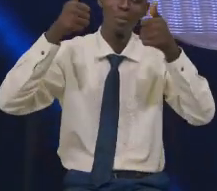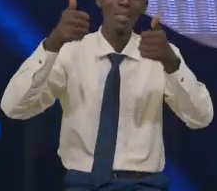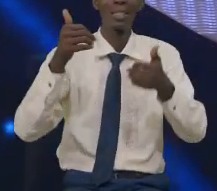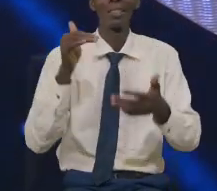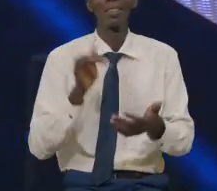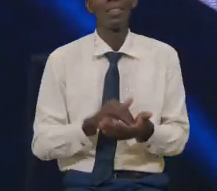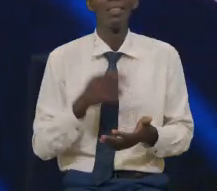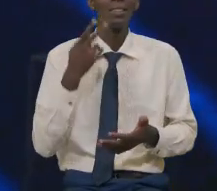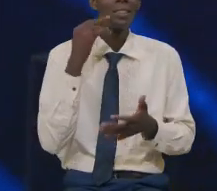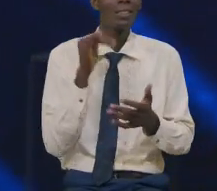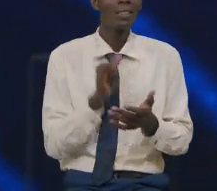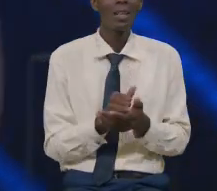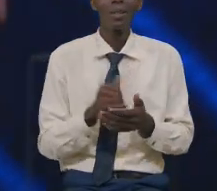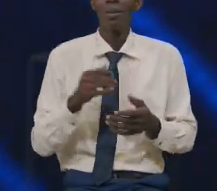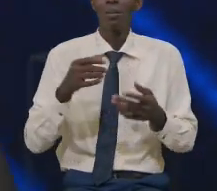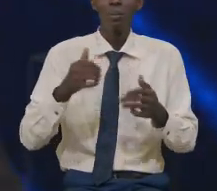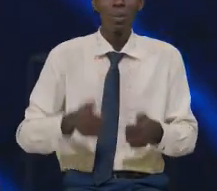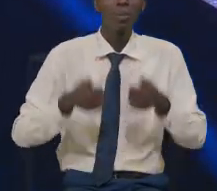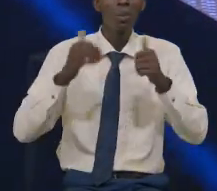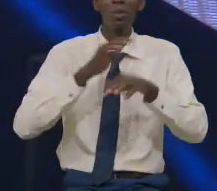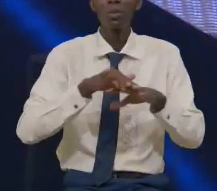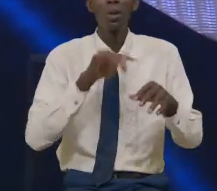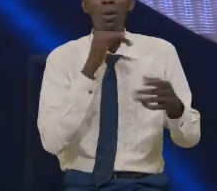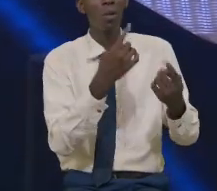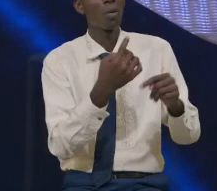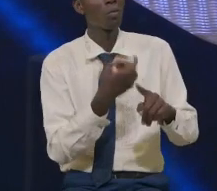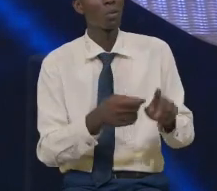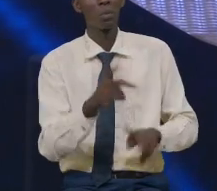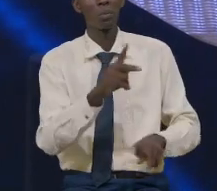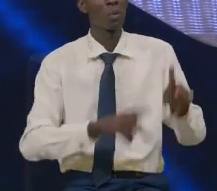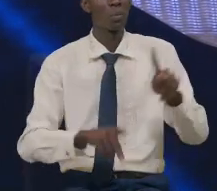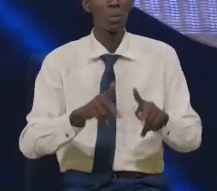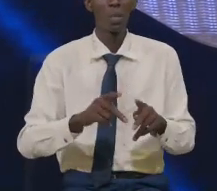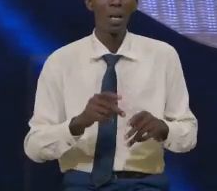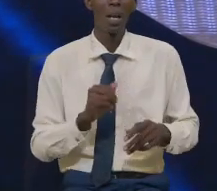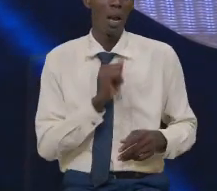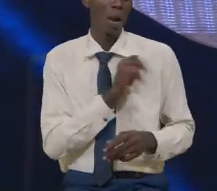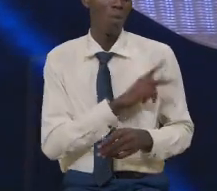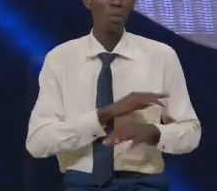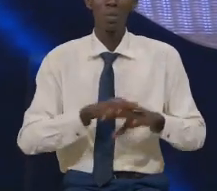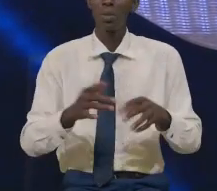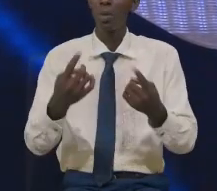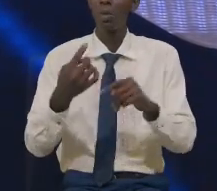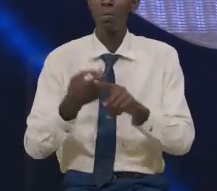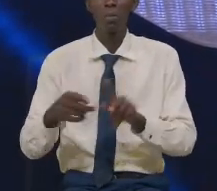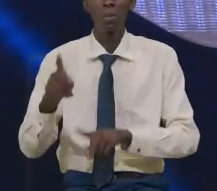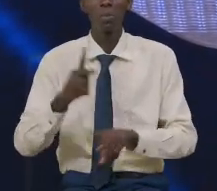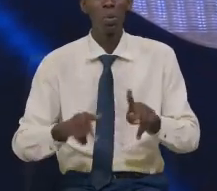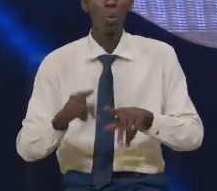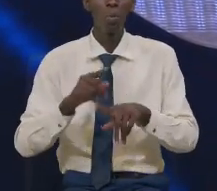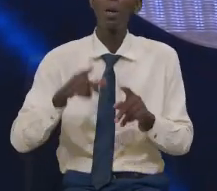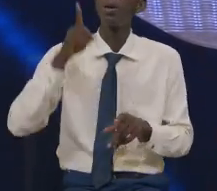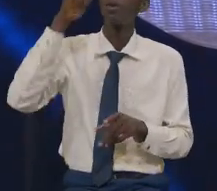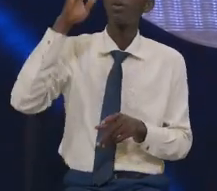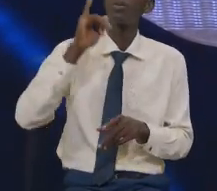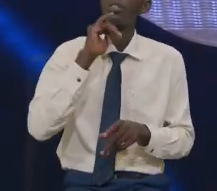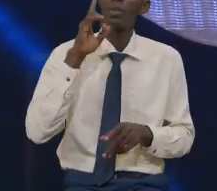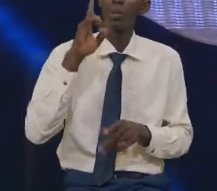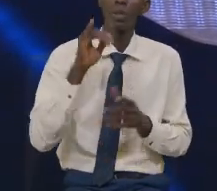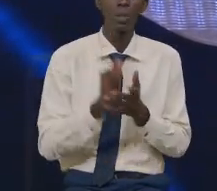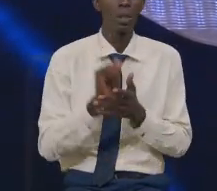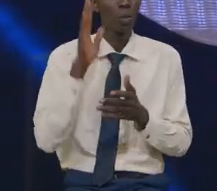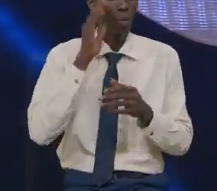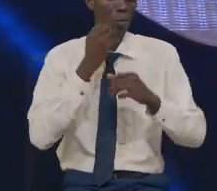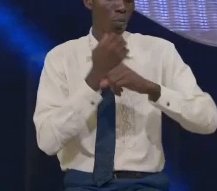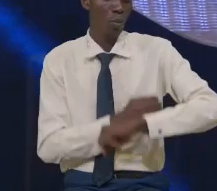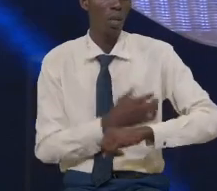come from them. Appreciation, if it doesn't come from them, God is the one that will protect you and promote you.